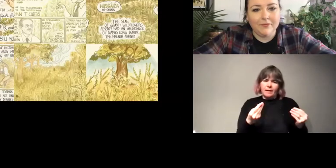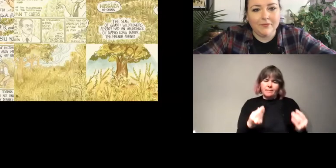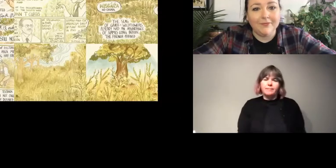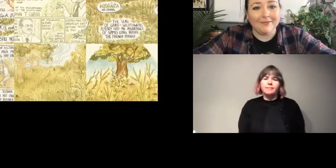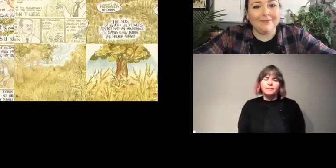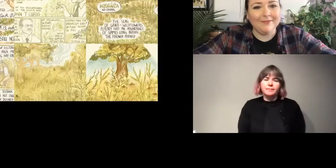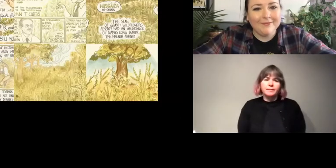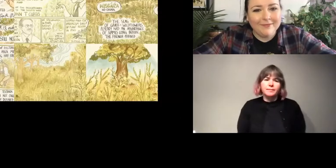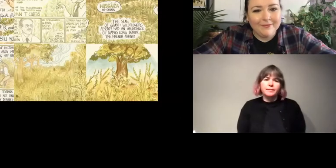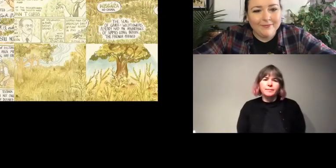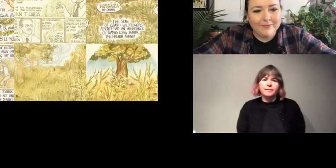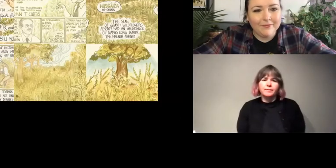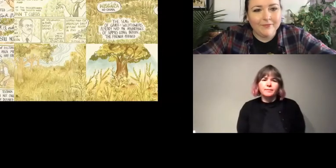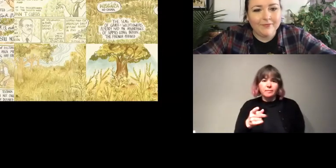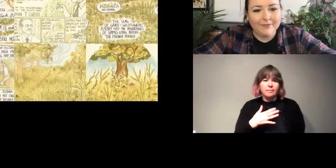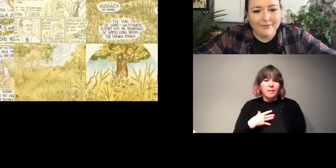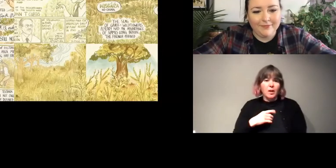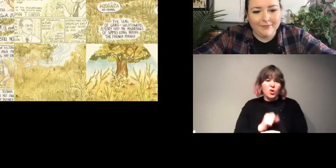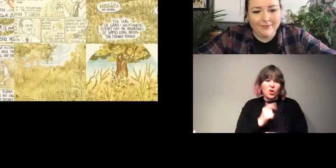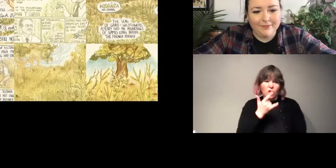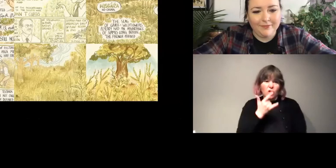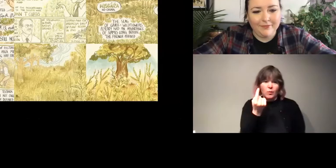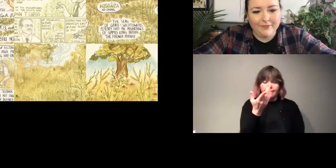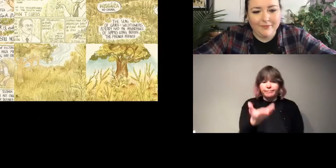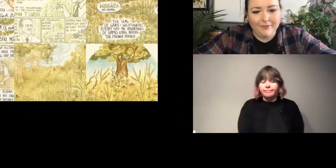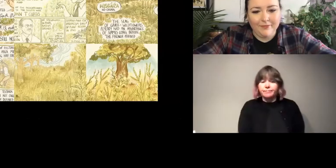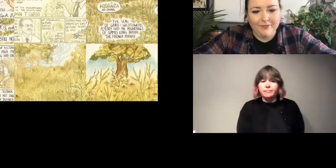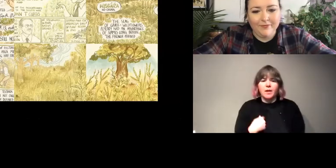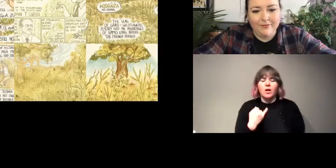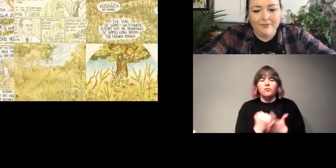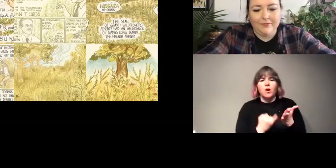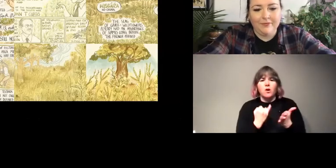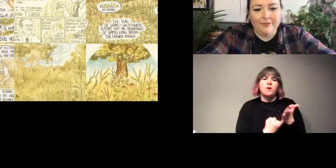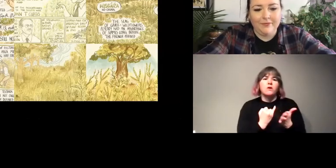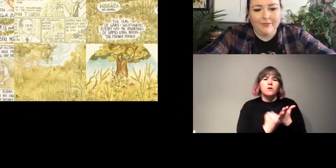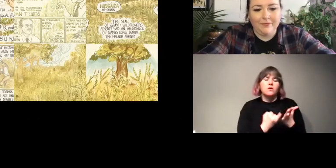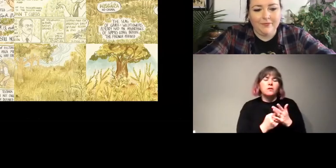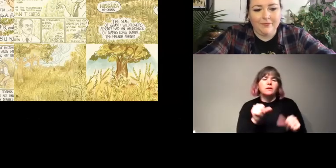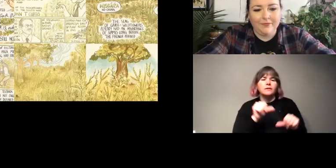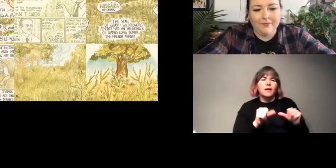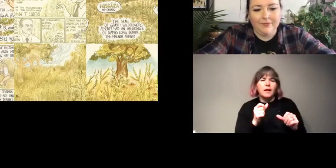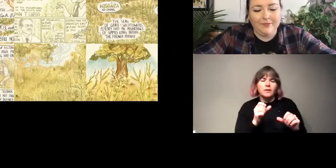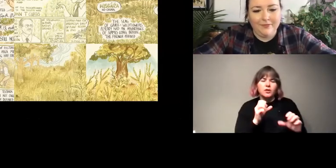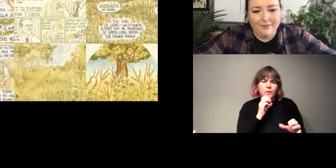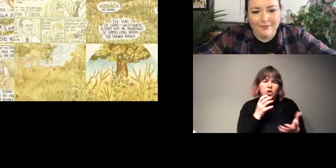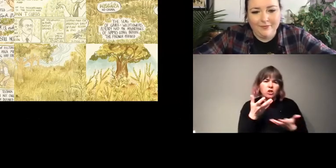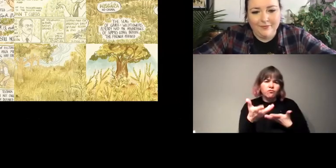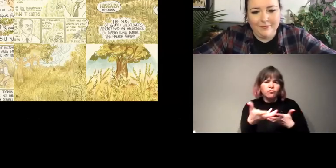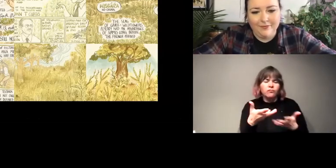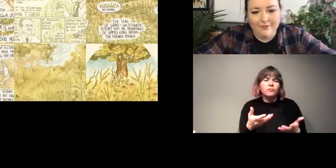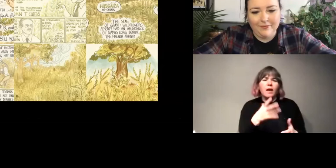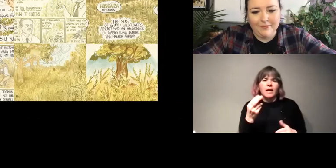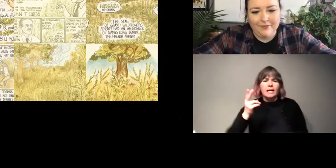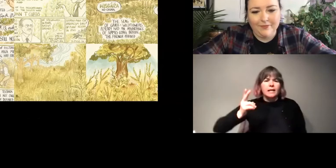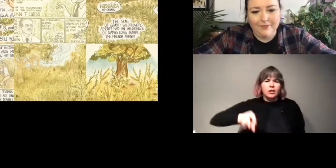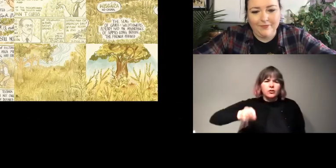you go. So this is what my work kind of looks like. I draw a lot of science communication and